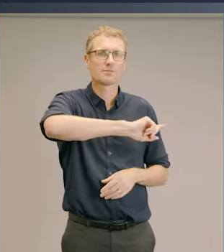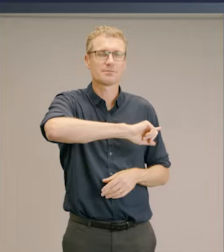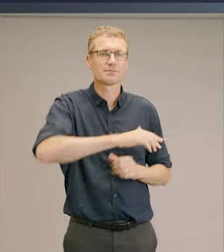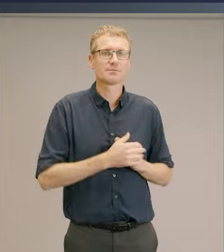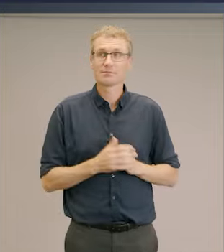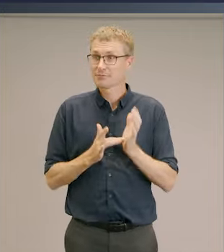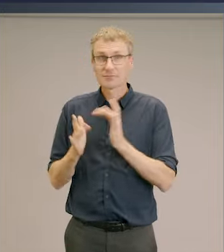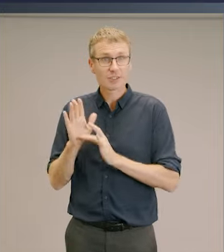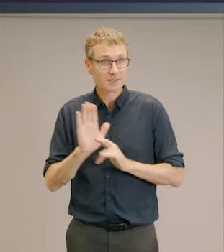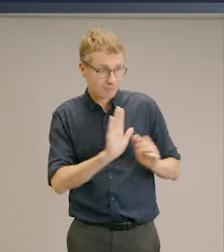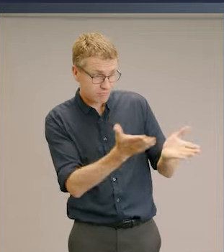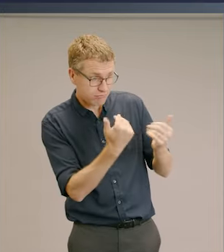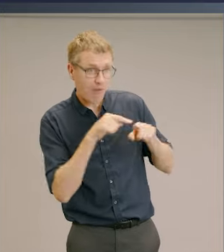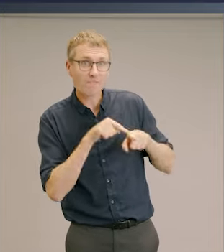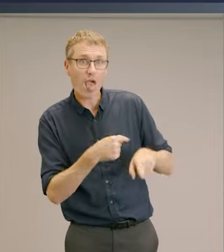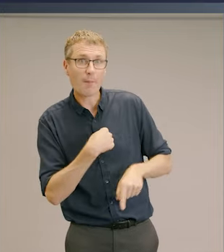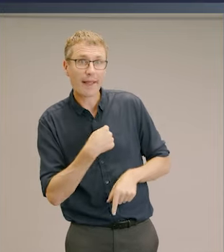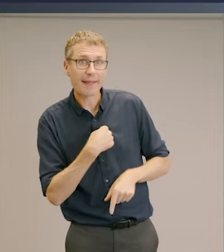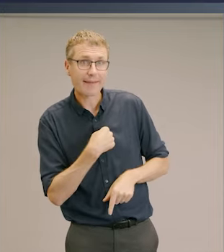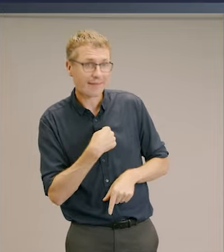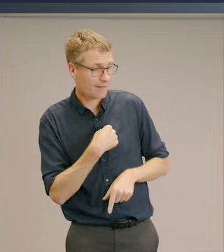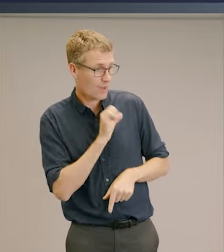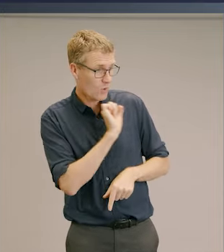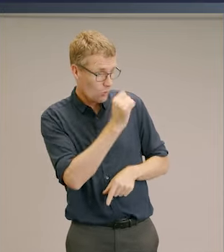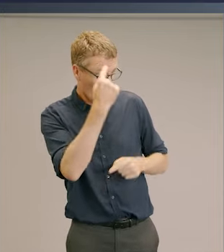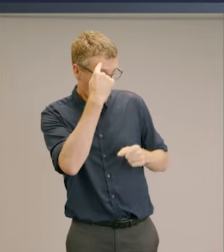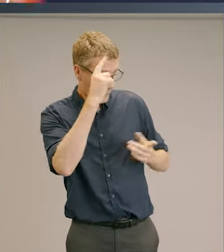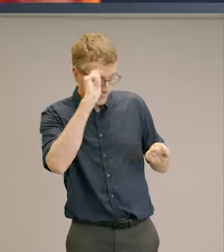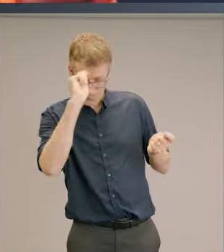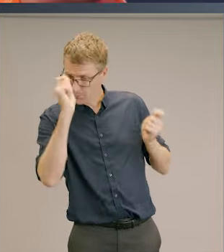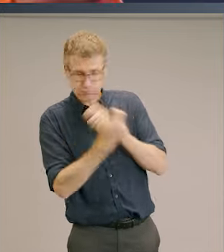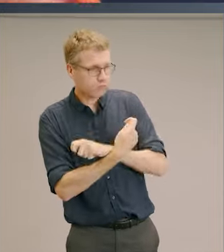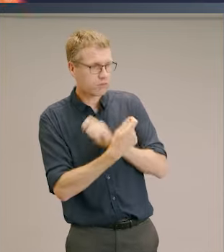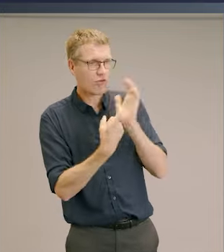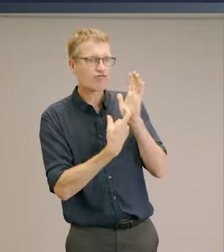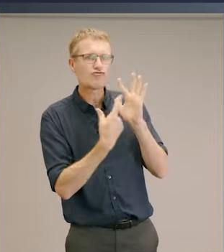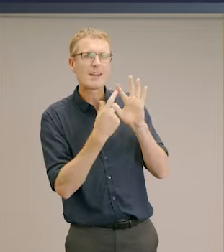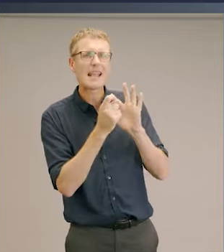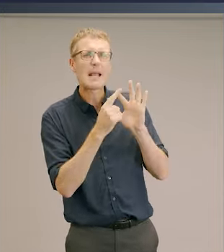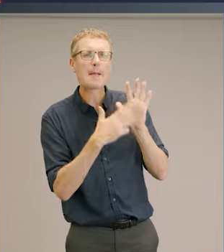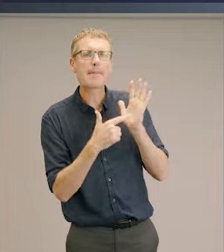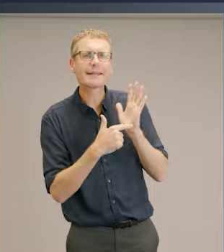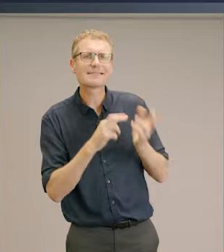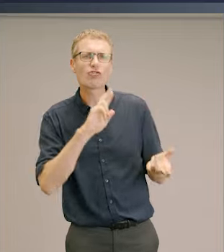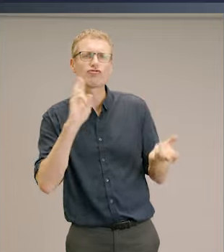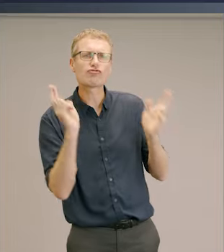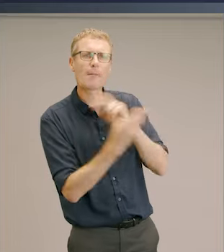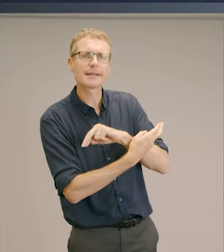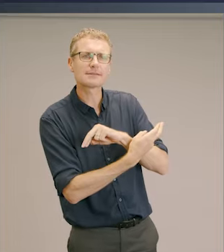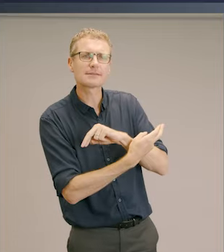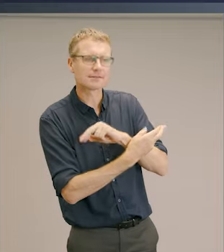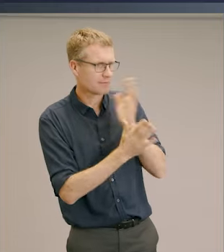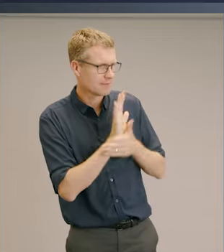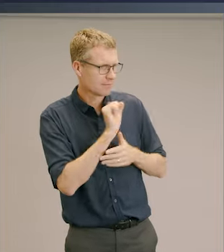to as well. Jesus said, "Follow me." He said, "Repent. Change your thinking." Metanoia is the